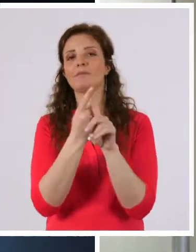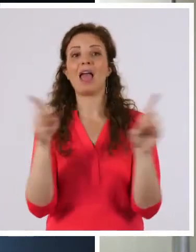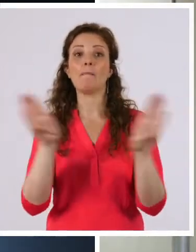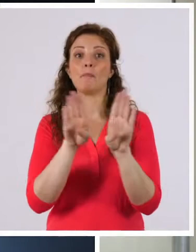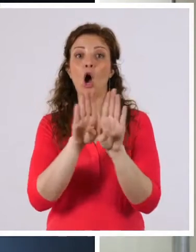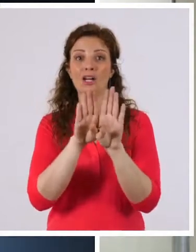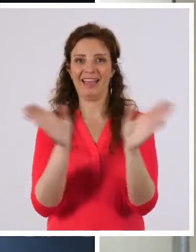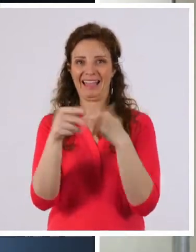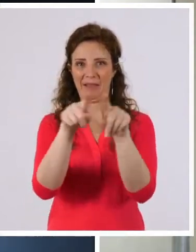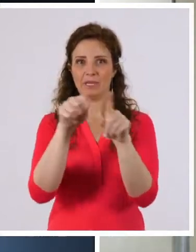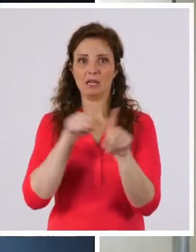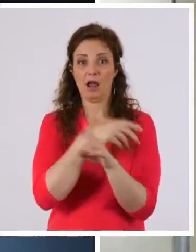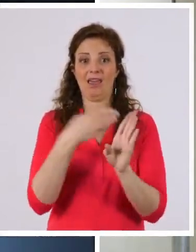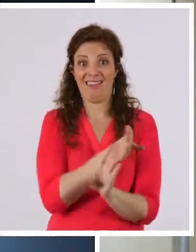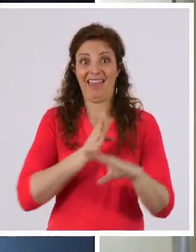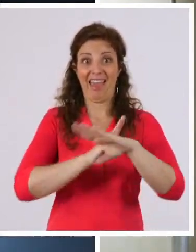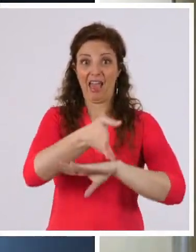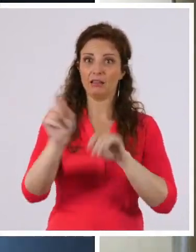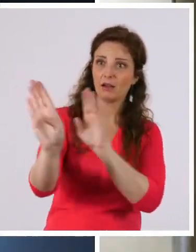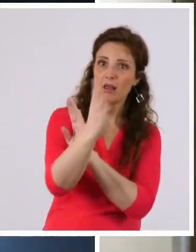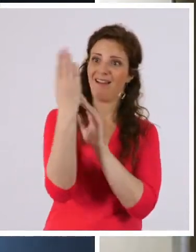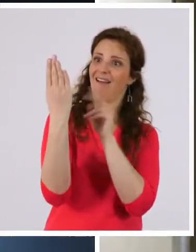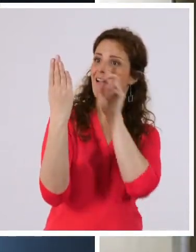of the door of your cabin.